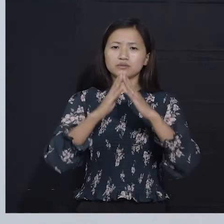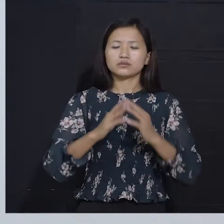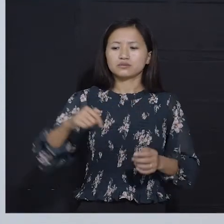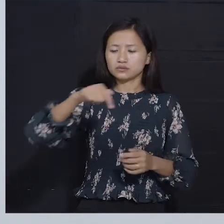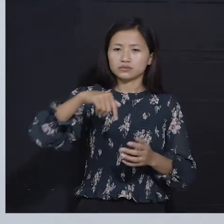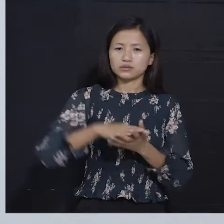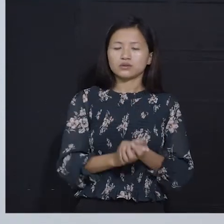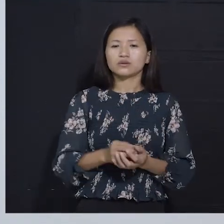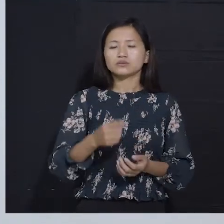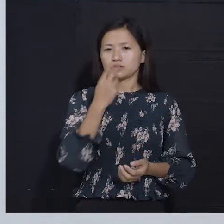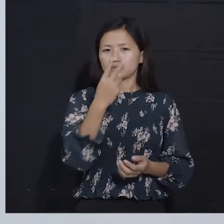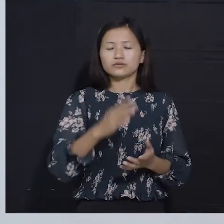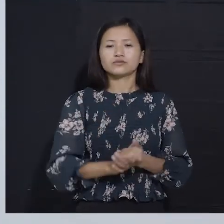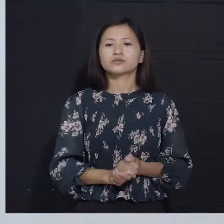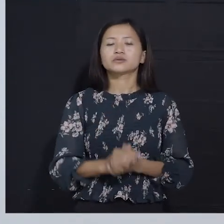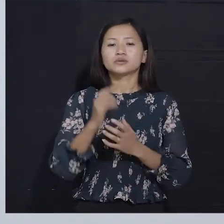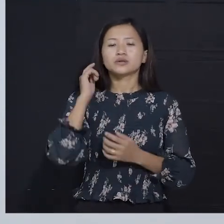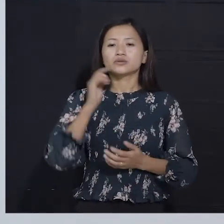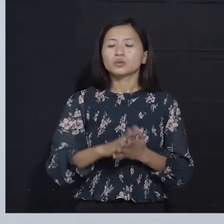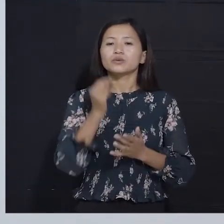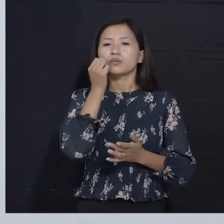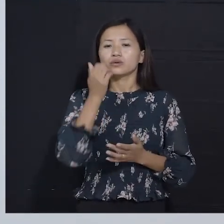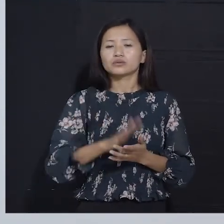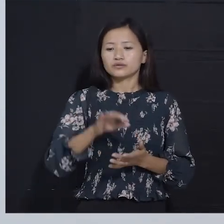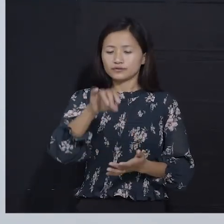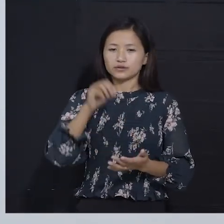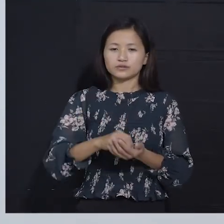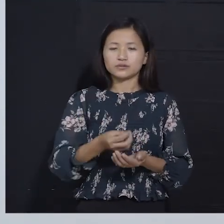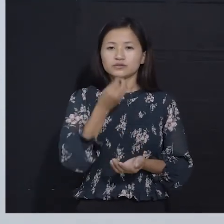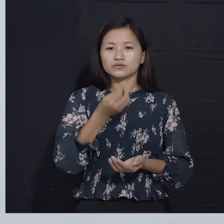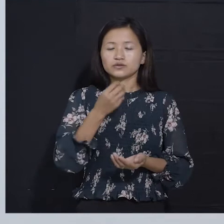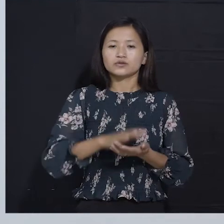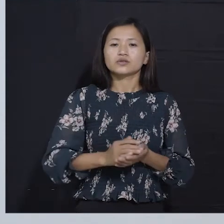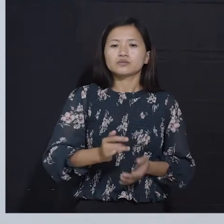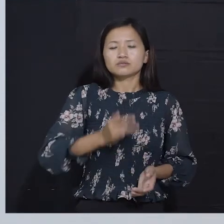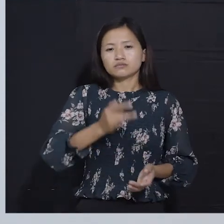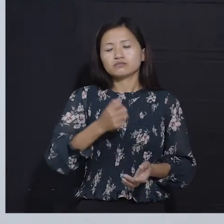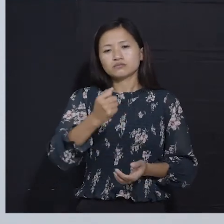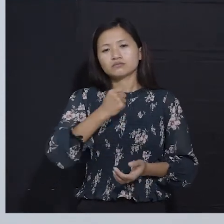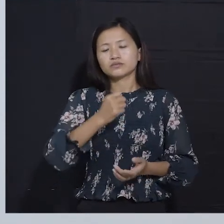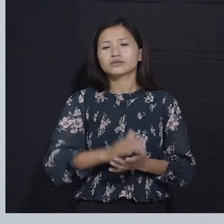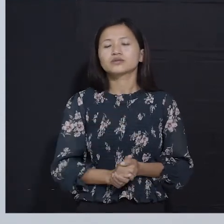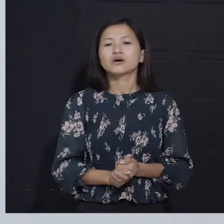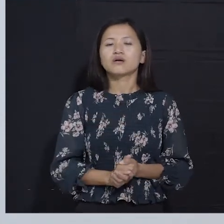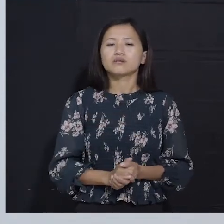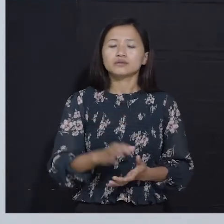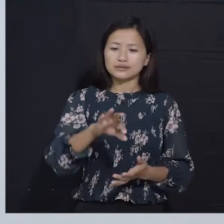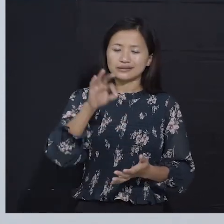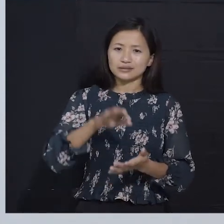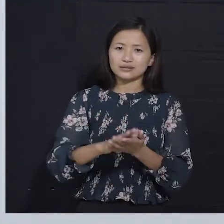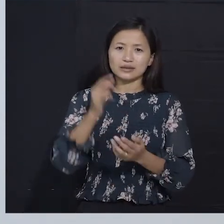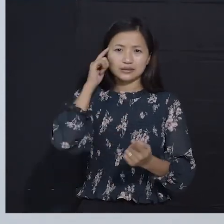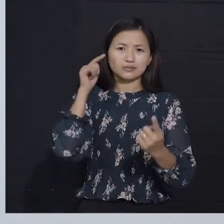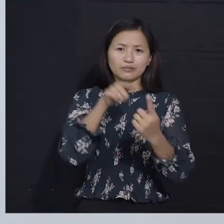be cooking for you. So the boy was going out to find food for himself when he was least expecting. That means when he